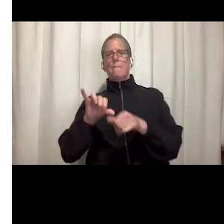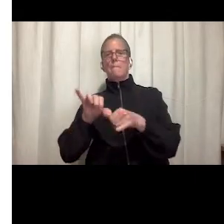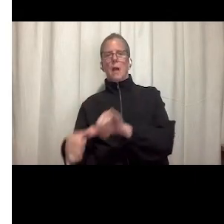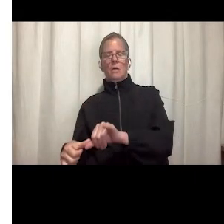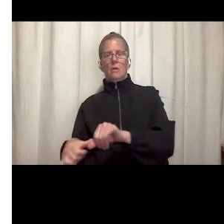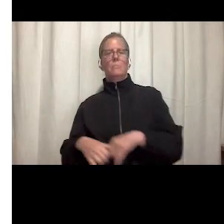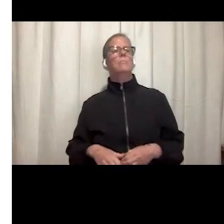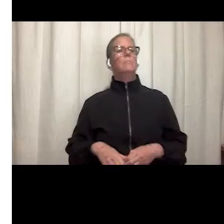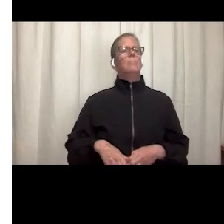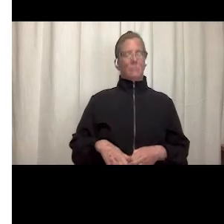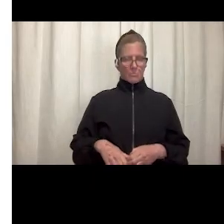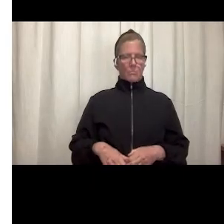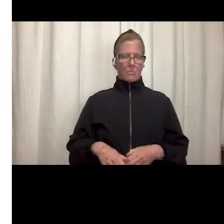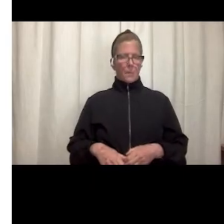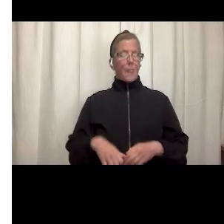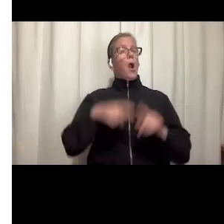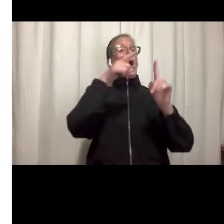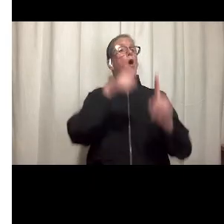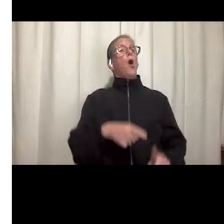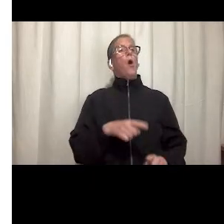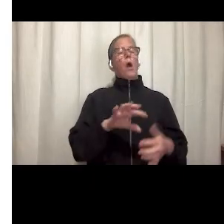From goals to measurable outcomes,